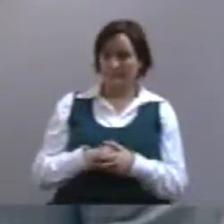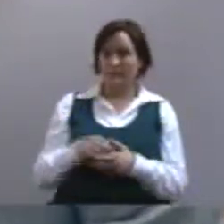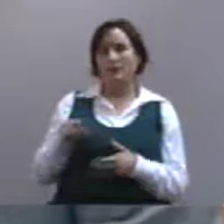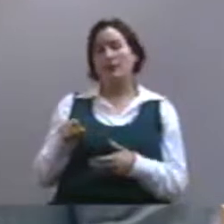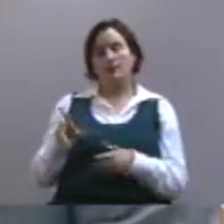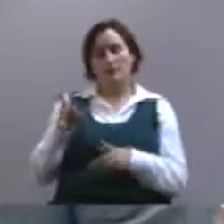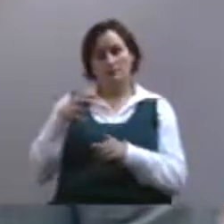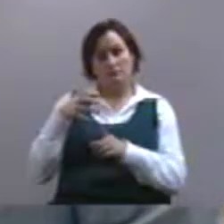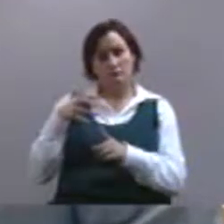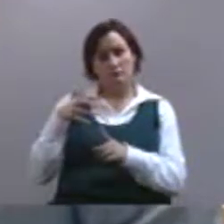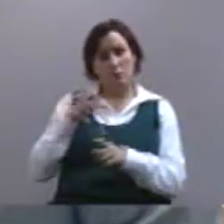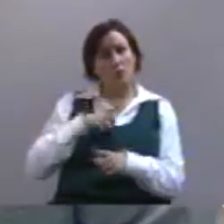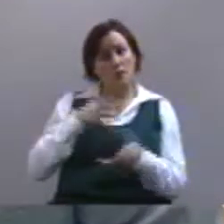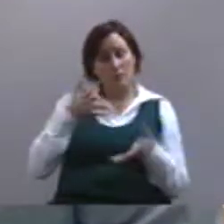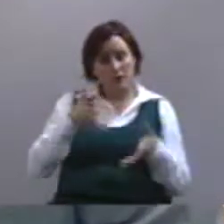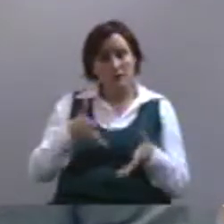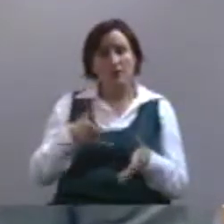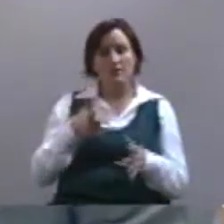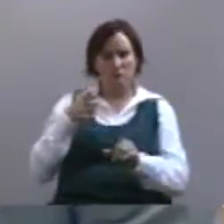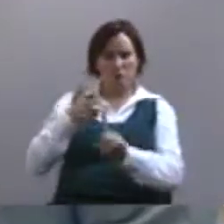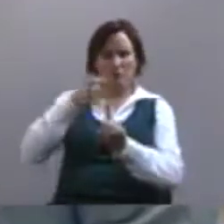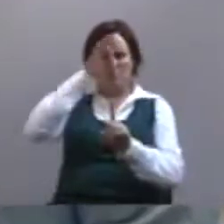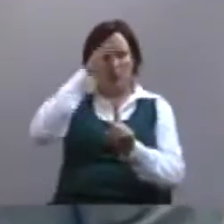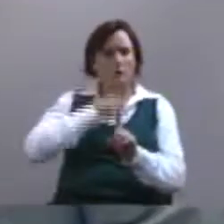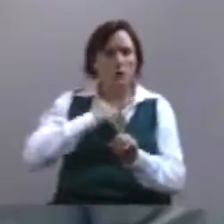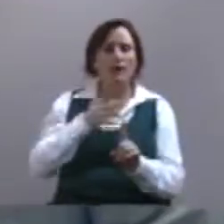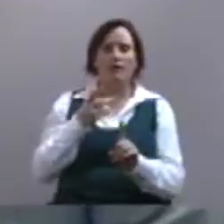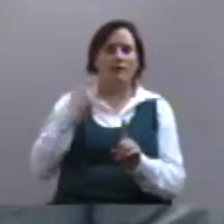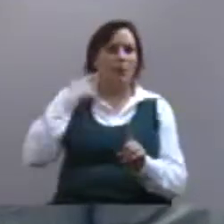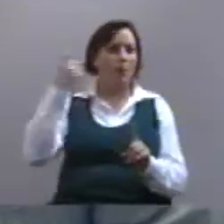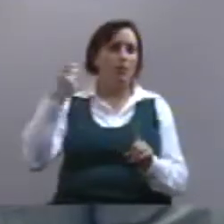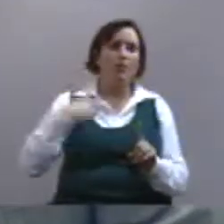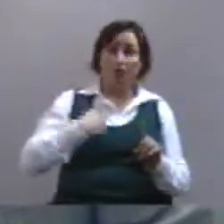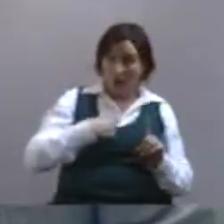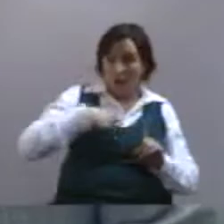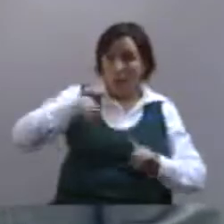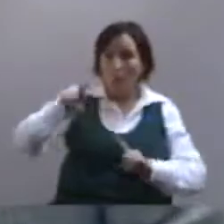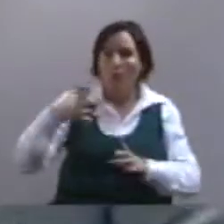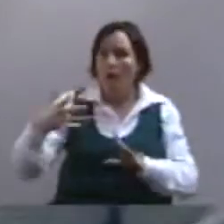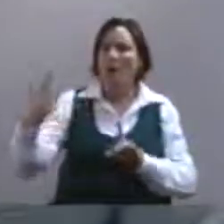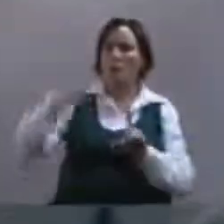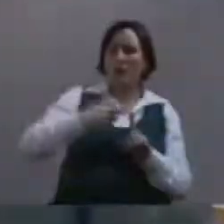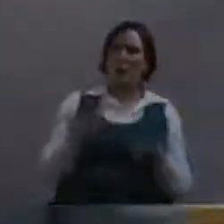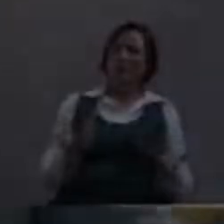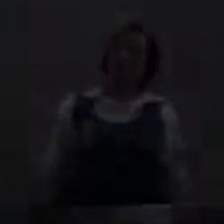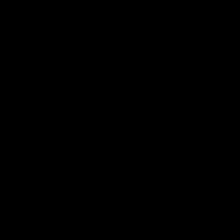they respond to a call out to come and attend to crime scenes. Thank you very much.